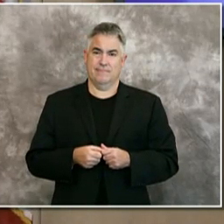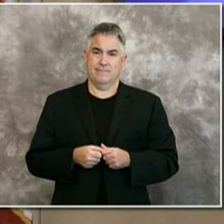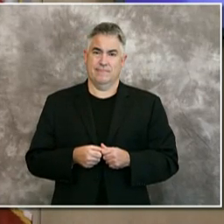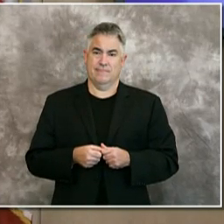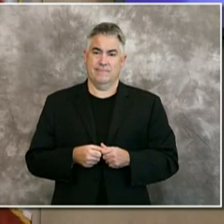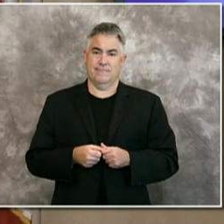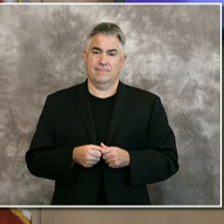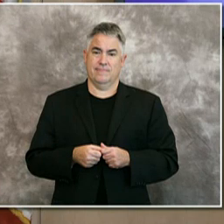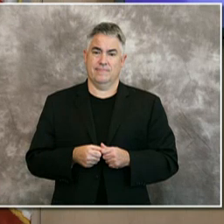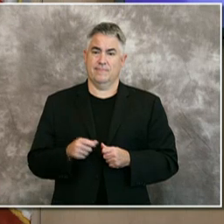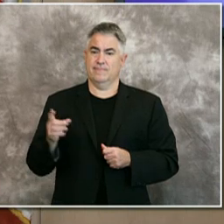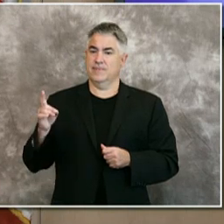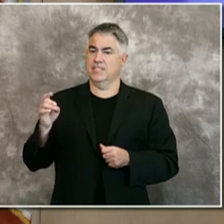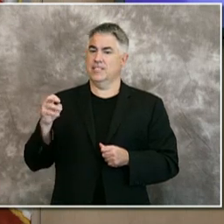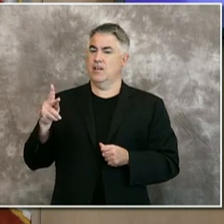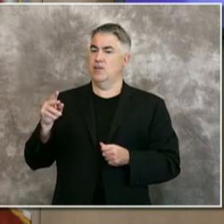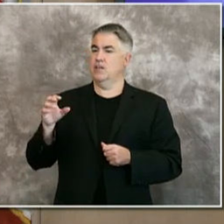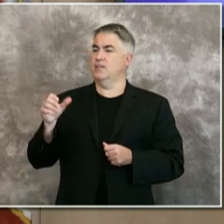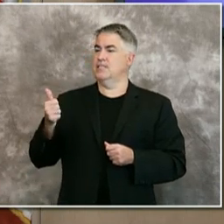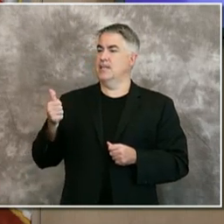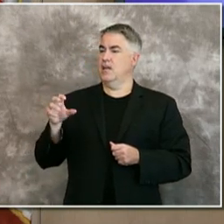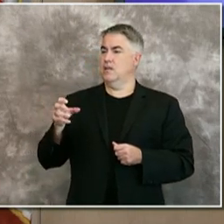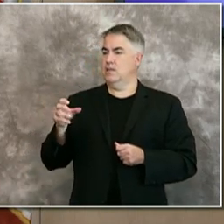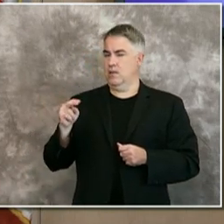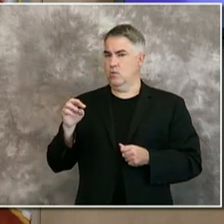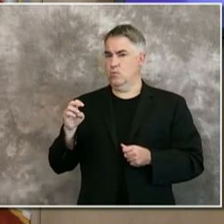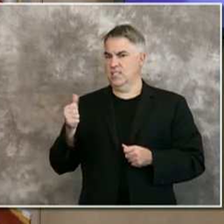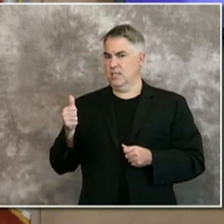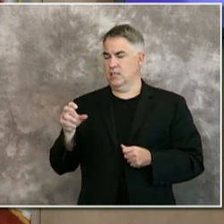Derek Stahl with 10 News. Please state your question.